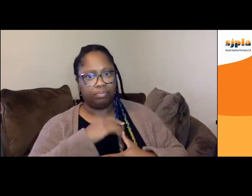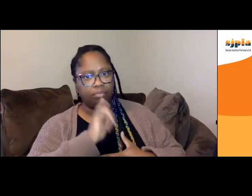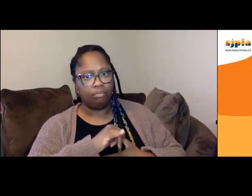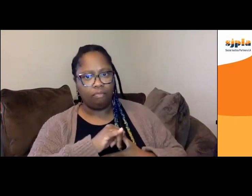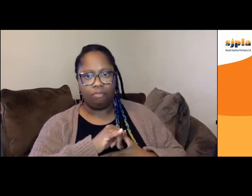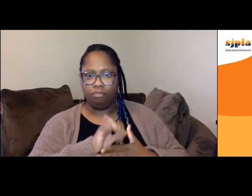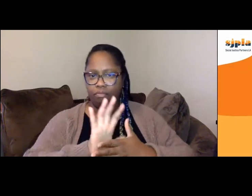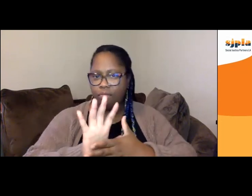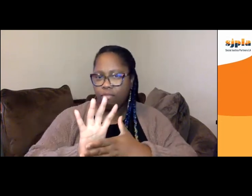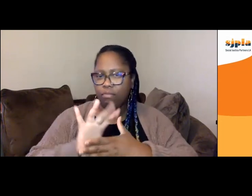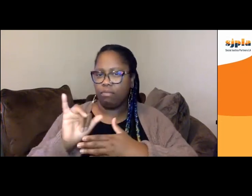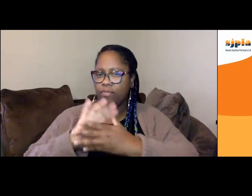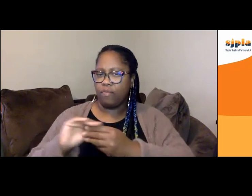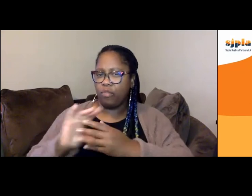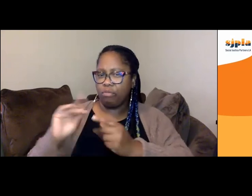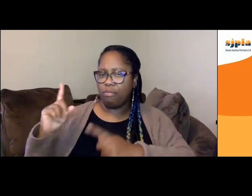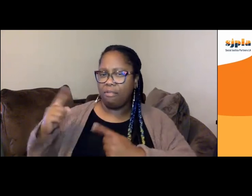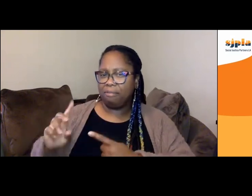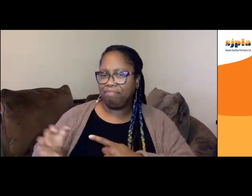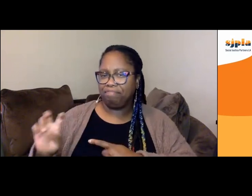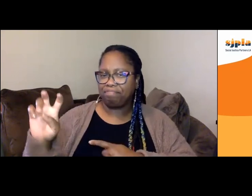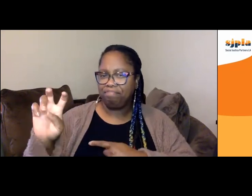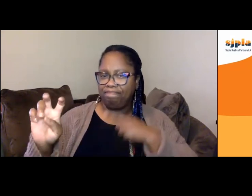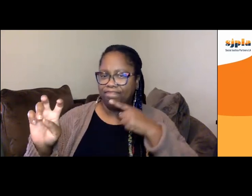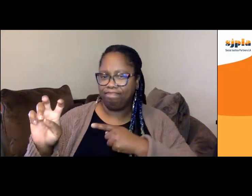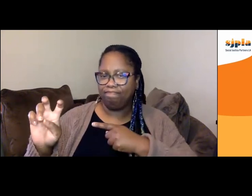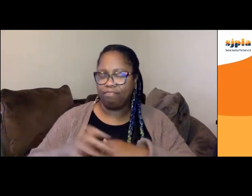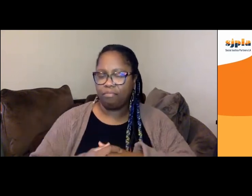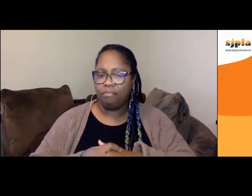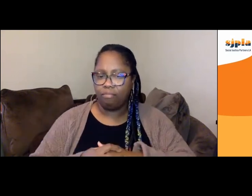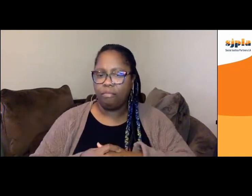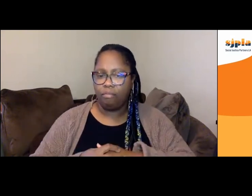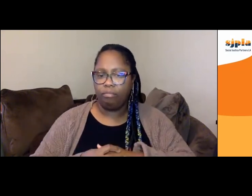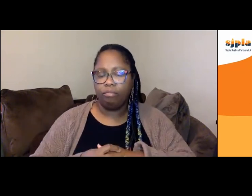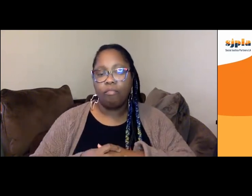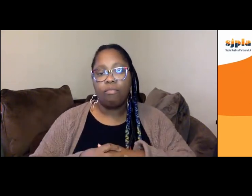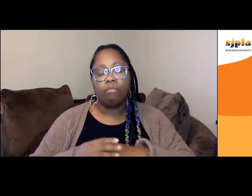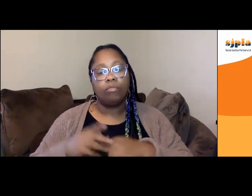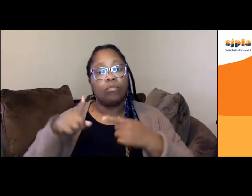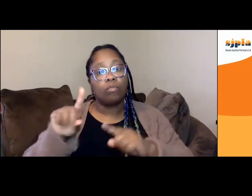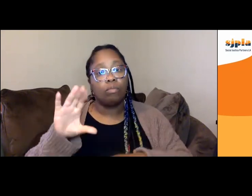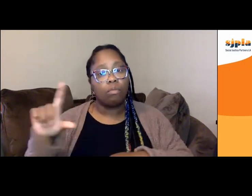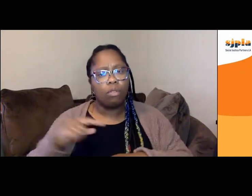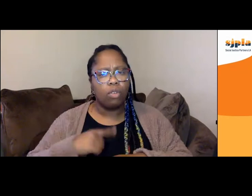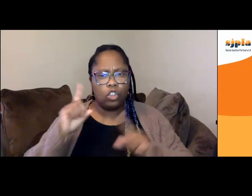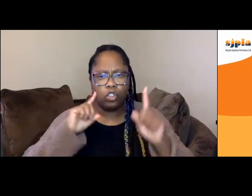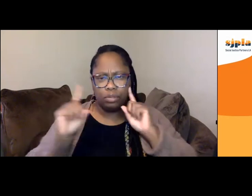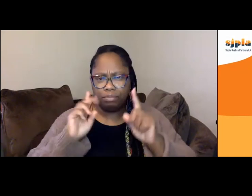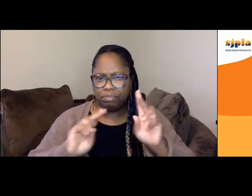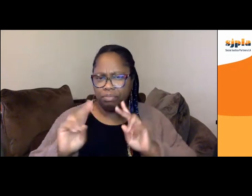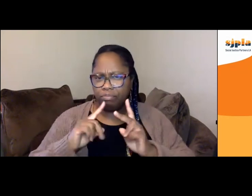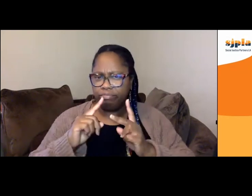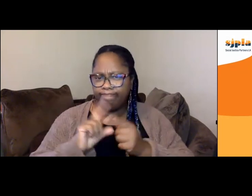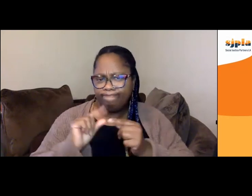the story and the sort of journey that we've been on. So I heard earlier in the call folks talk about this hunger